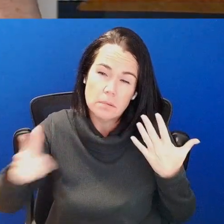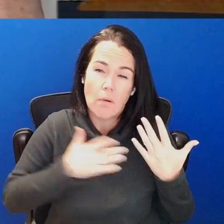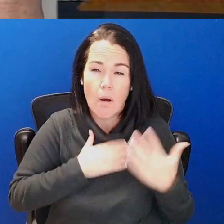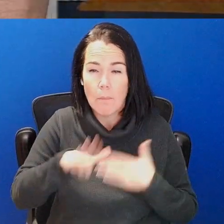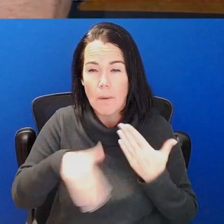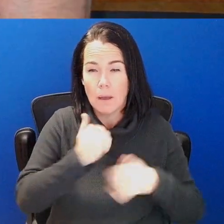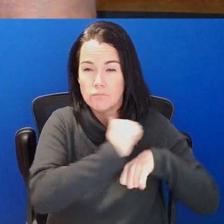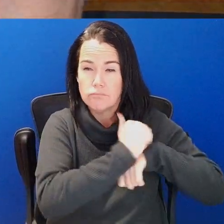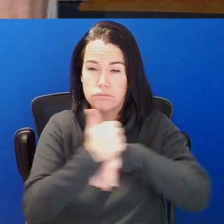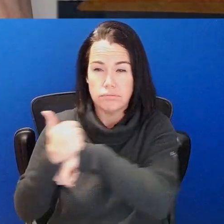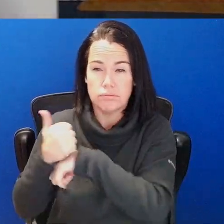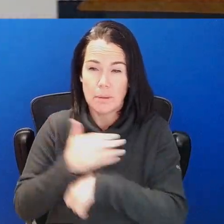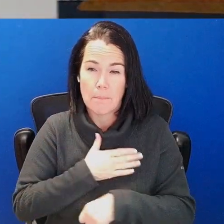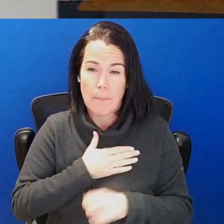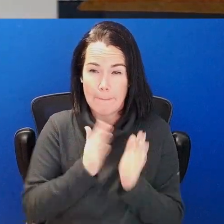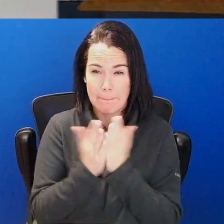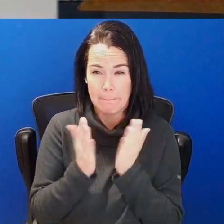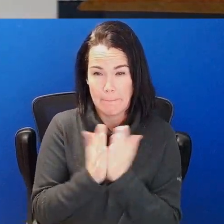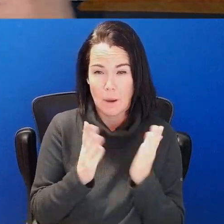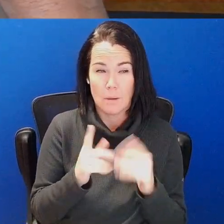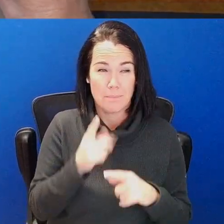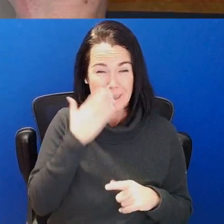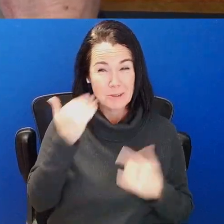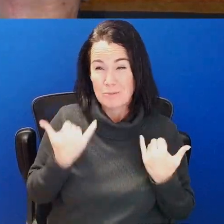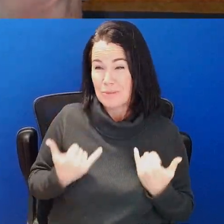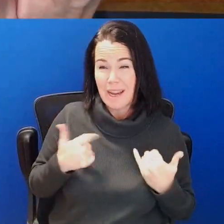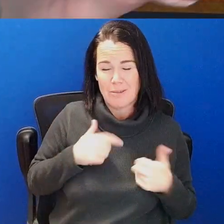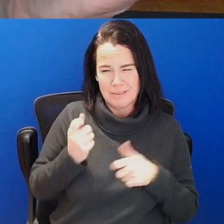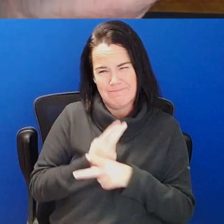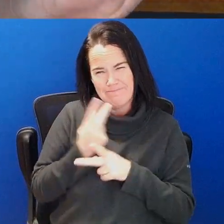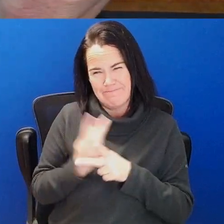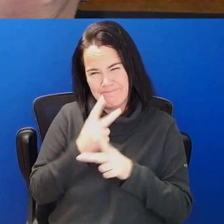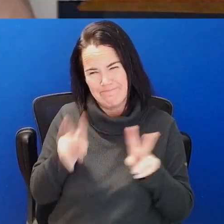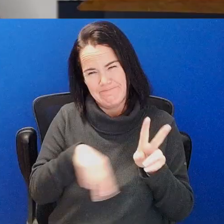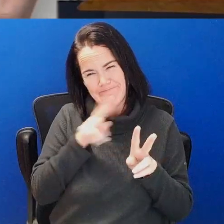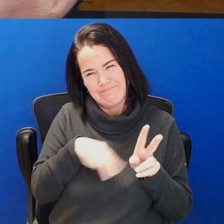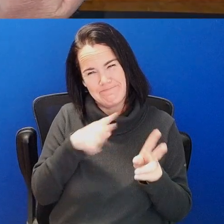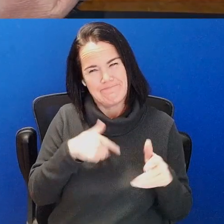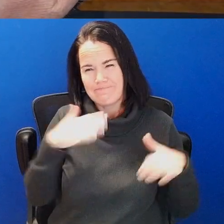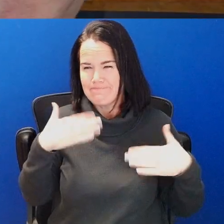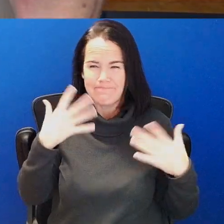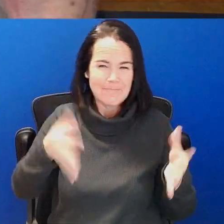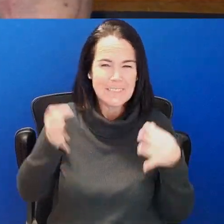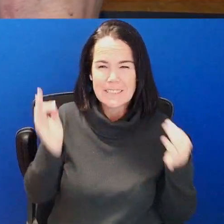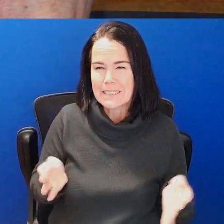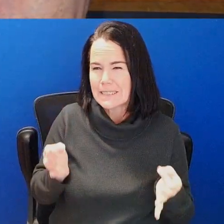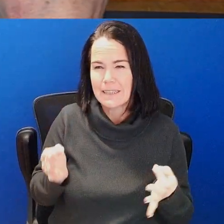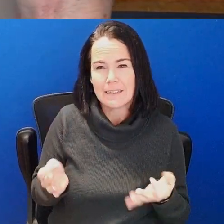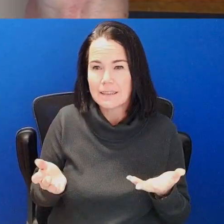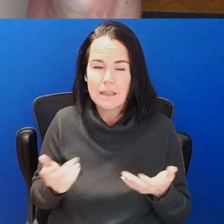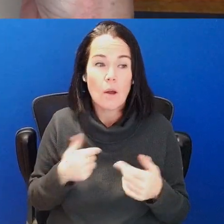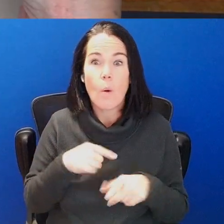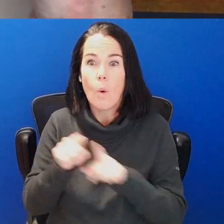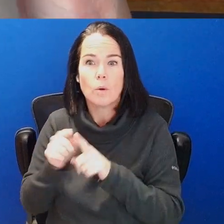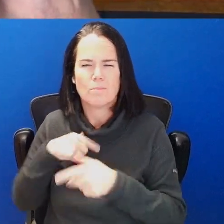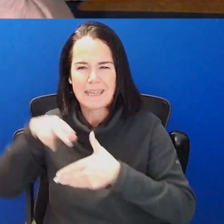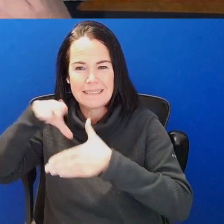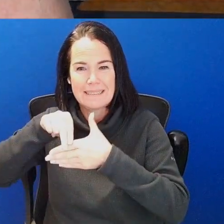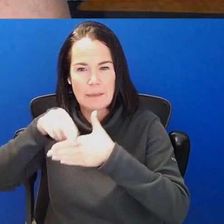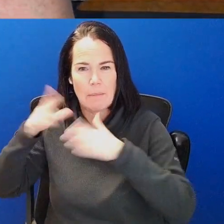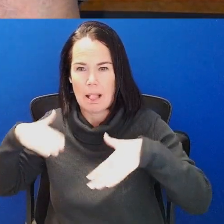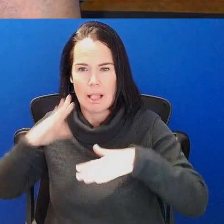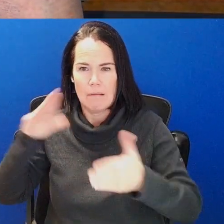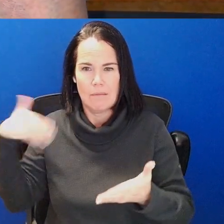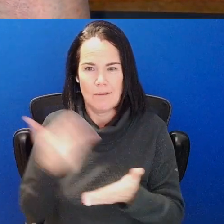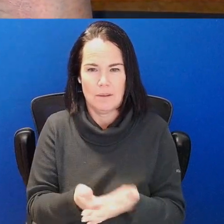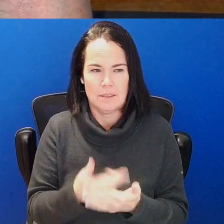I set up my planner because there's still some things that I am working on, haven't quite figured out. Also, my tabs haven't